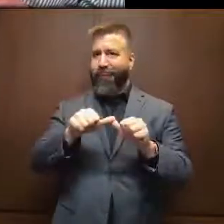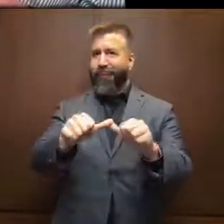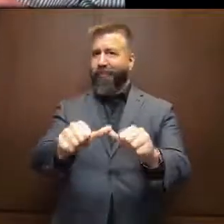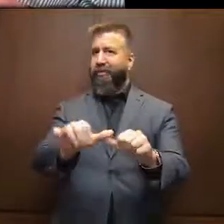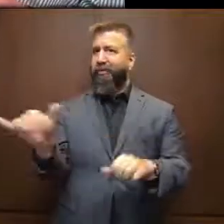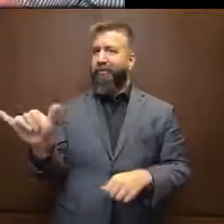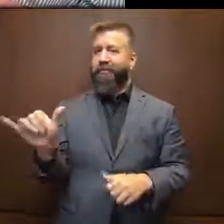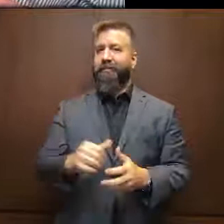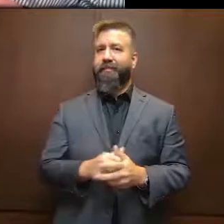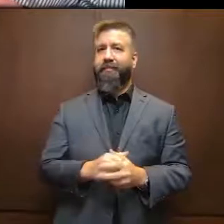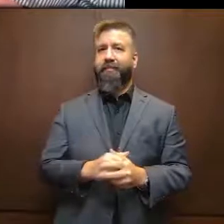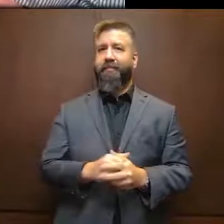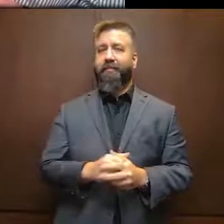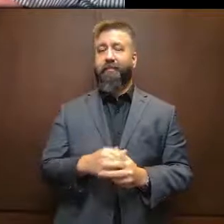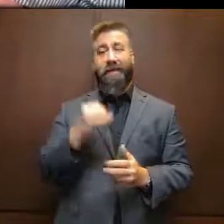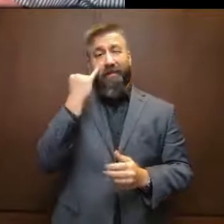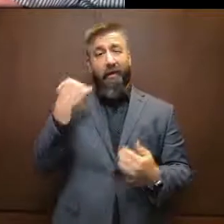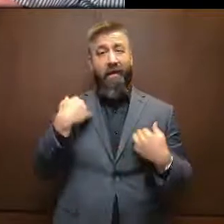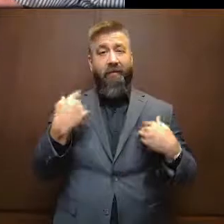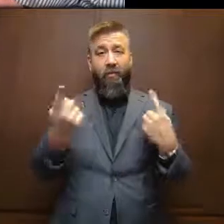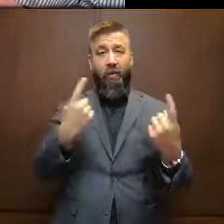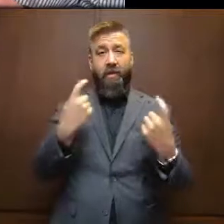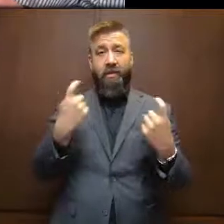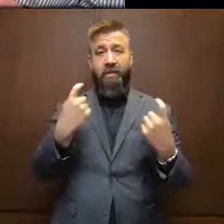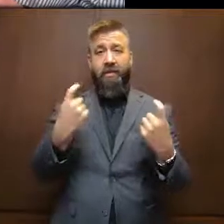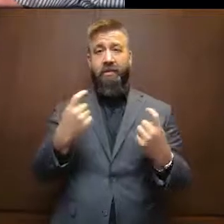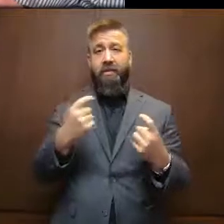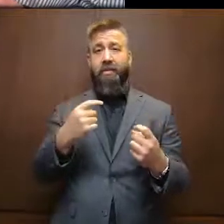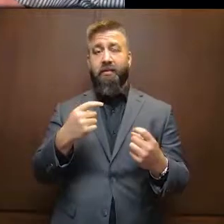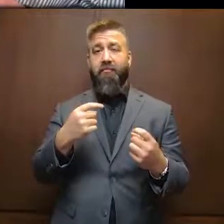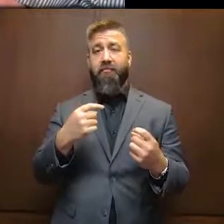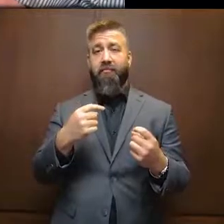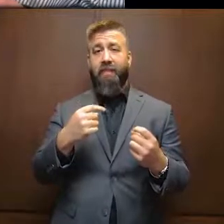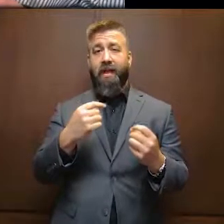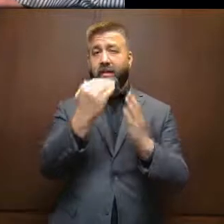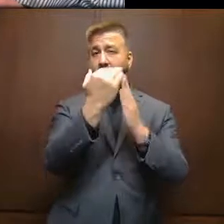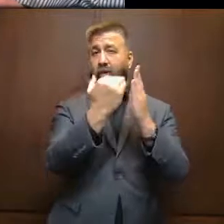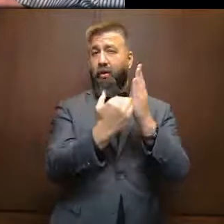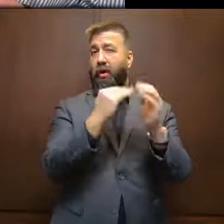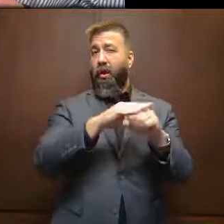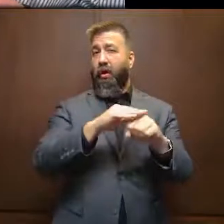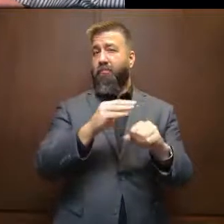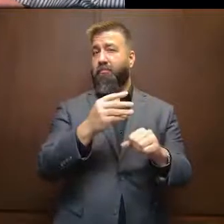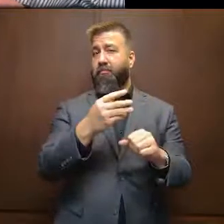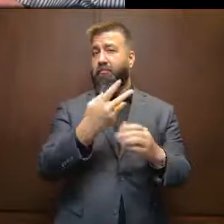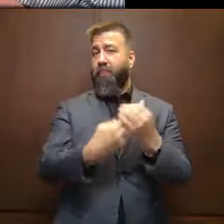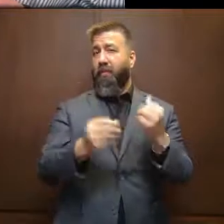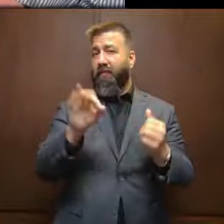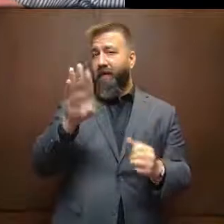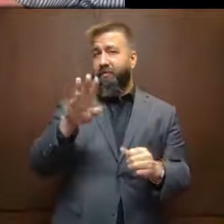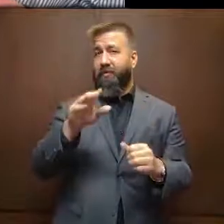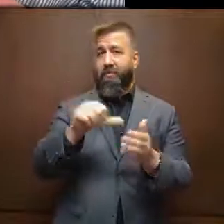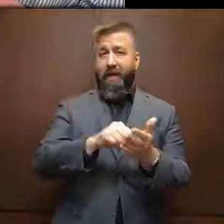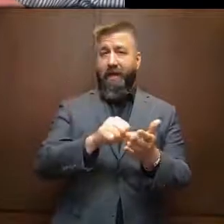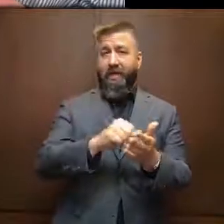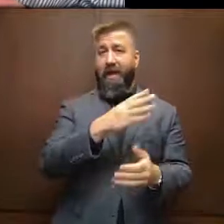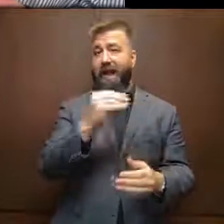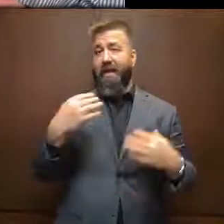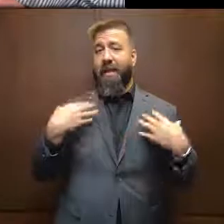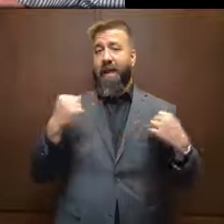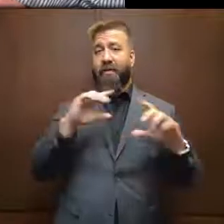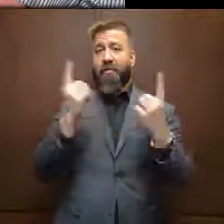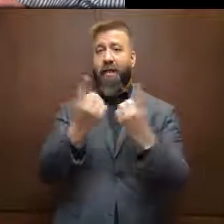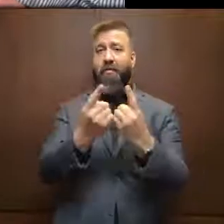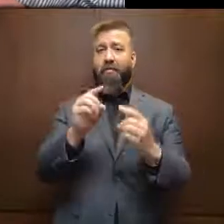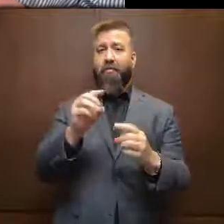questions, as I said, it's listed on both Facebook pages for EMA as well as the health department, and on the health department website